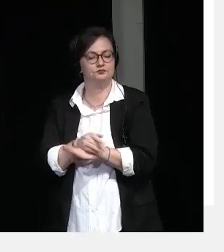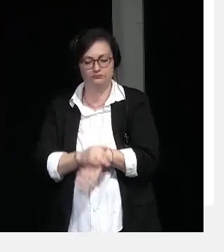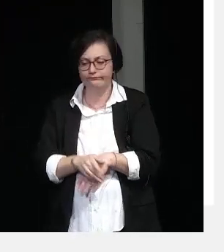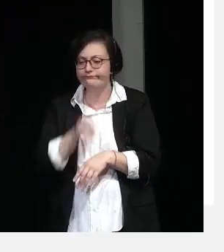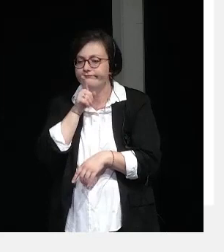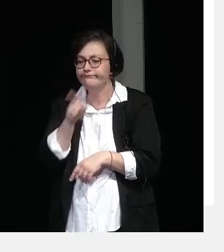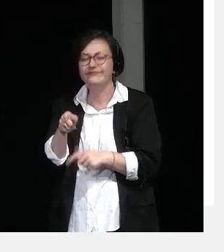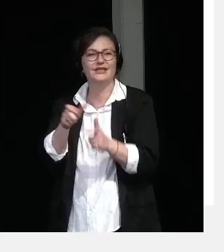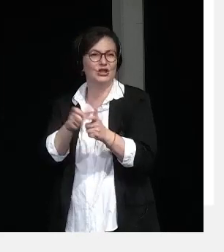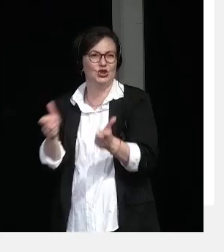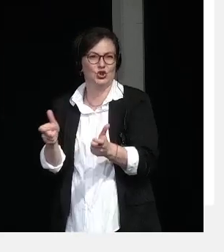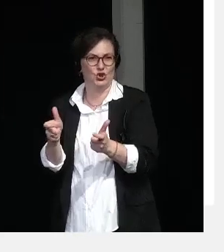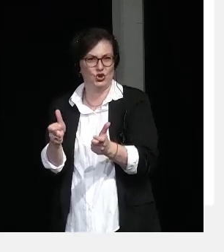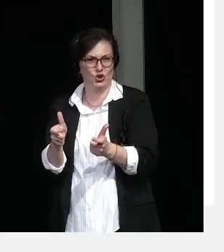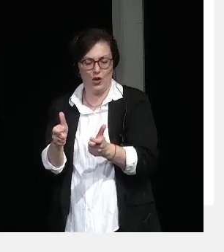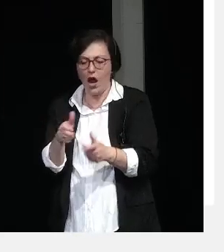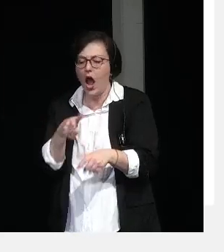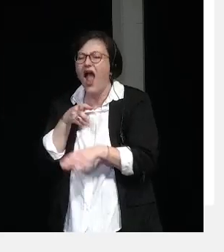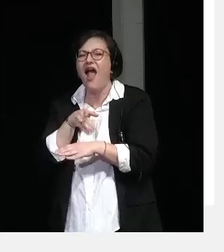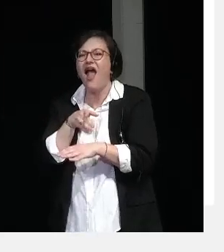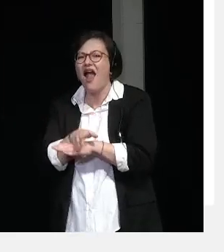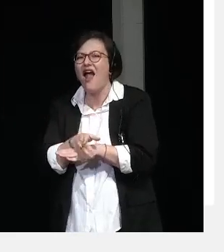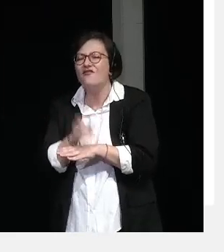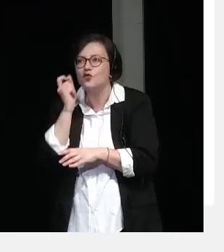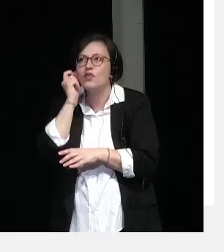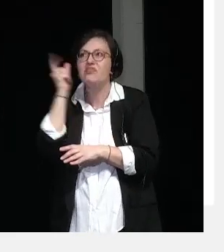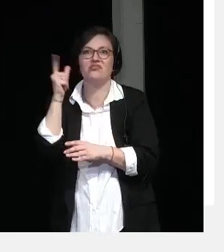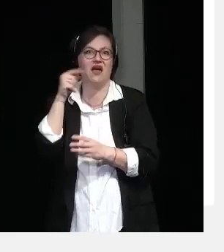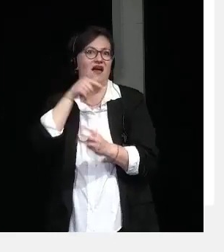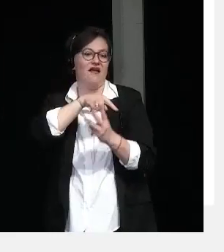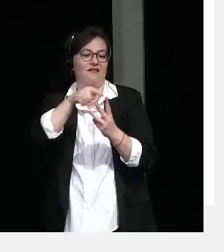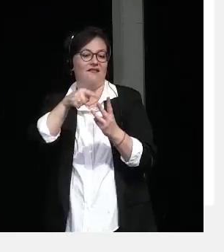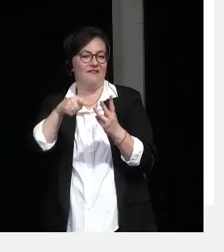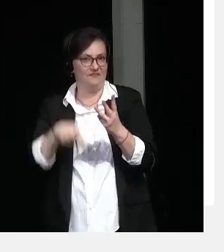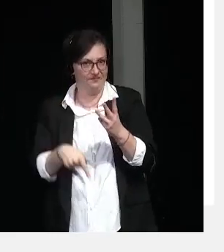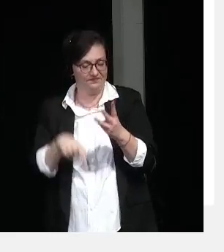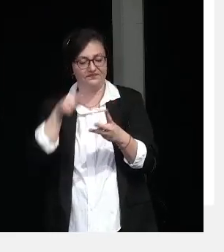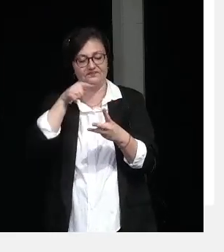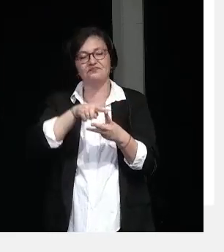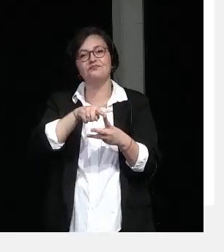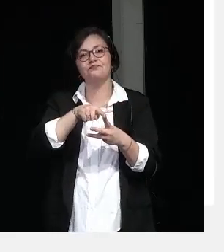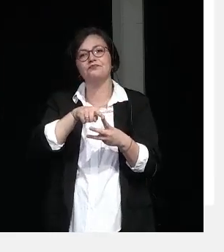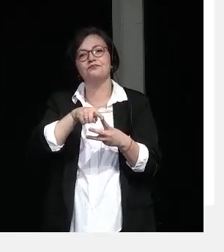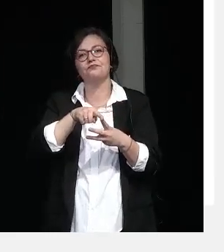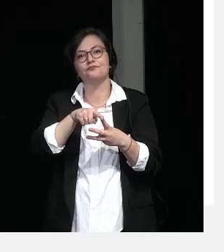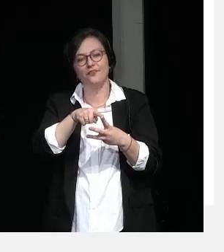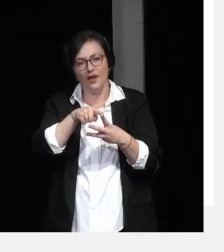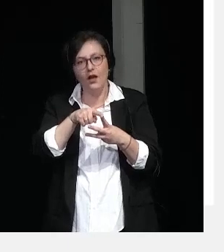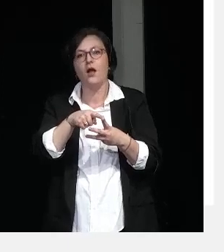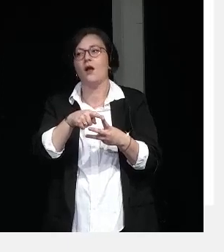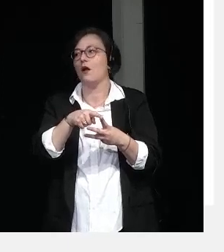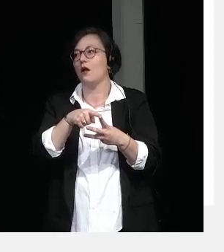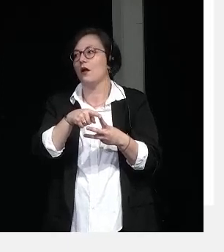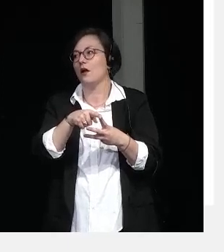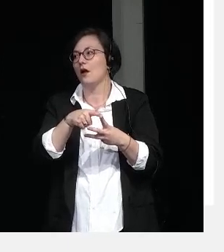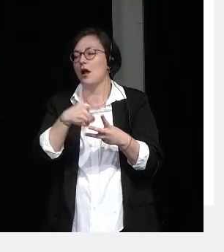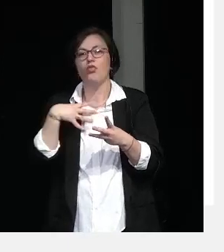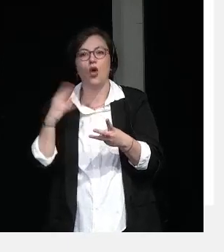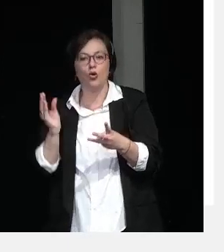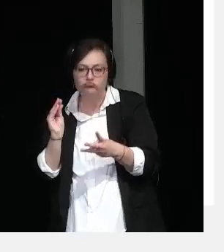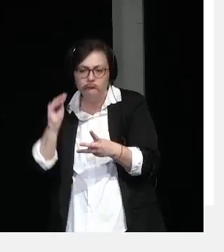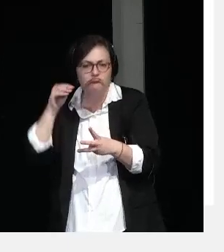with the idea of engagement, which is the how of learning, how